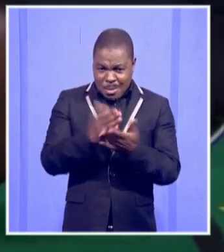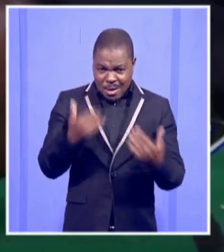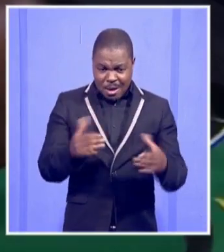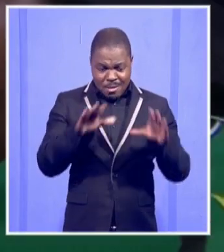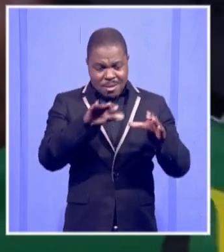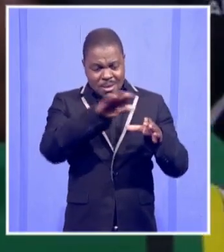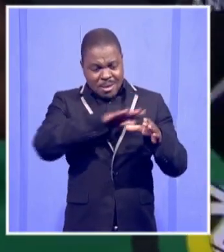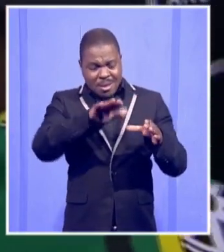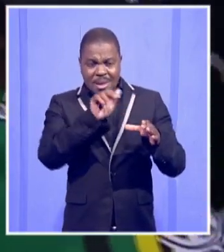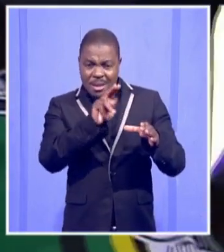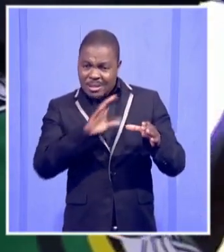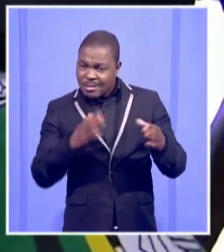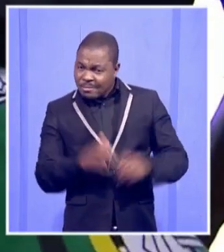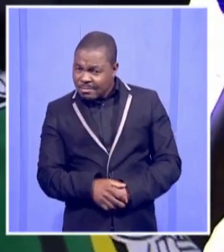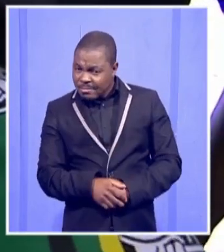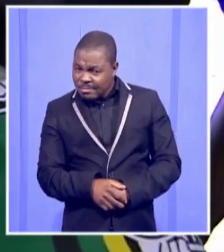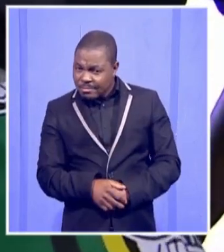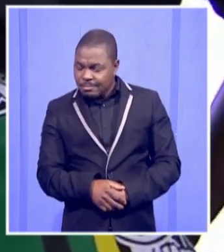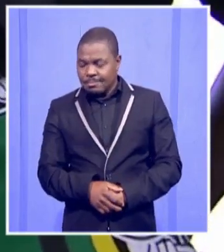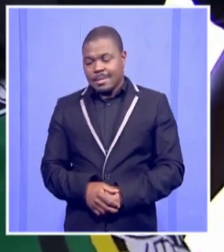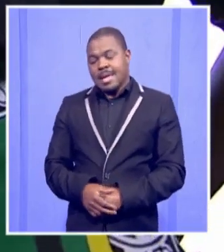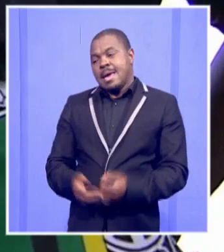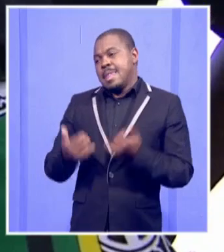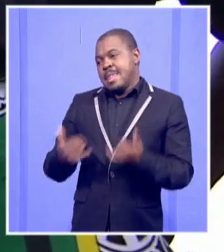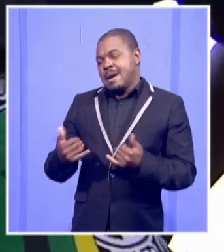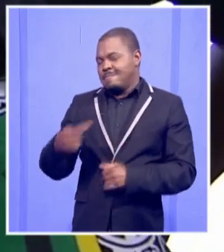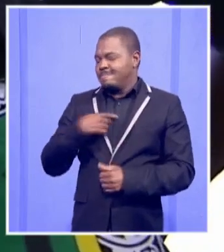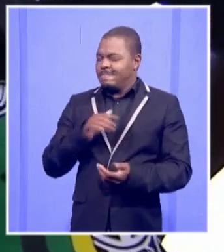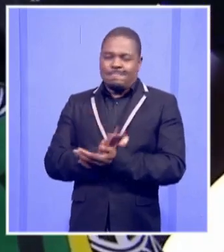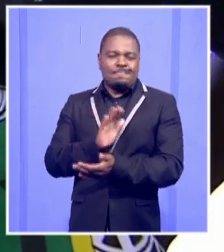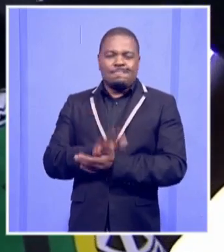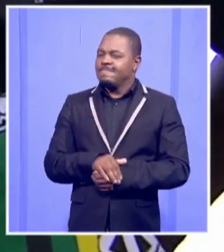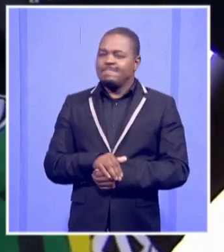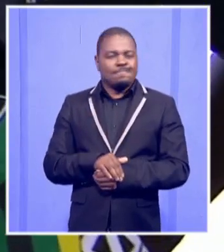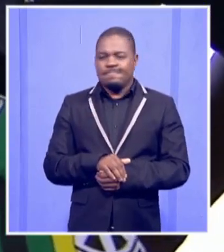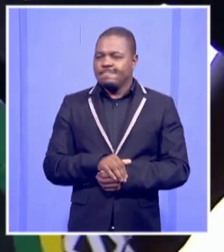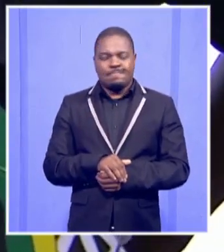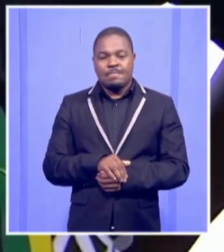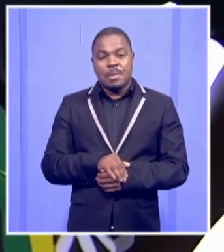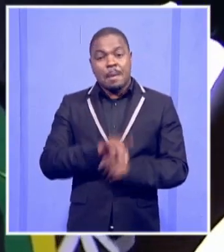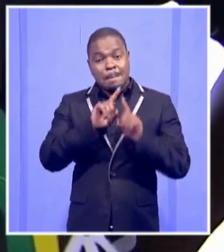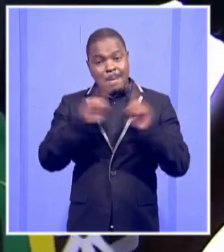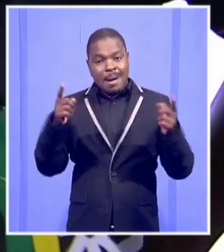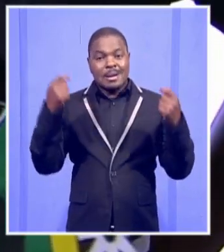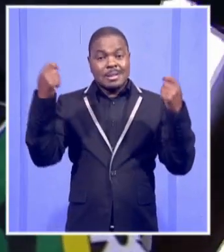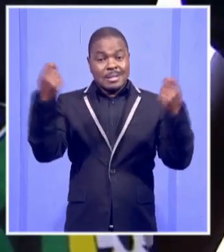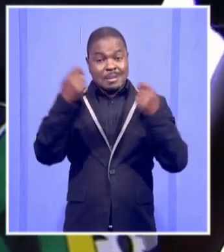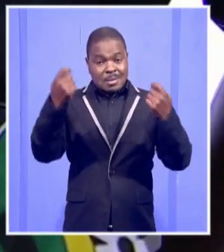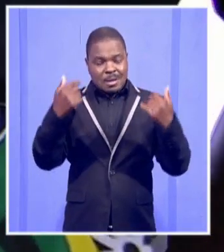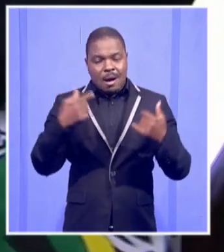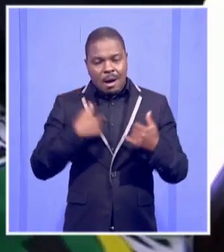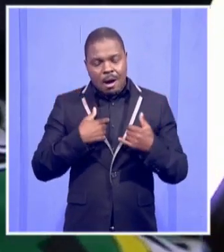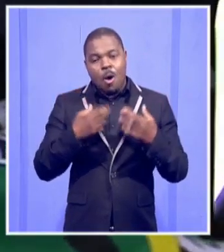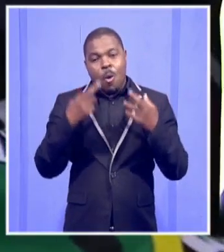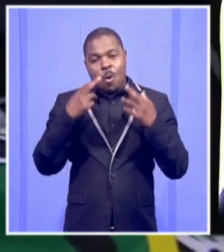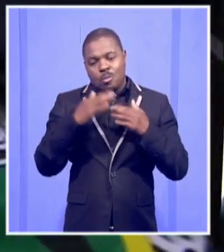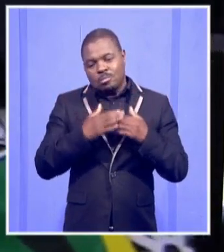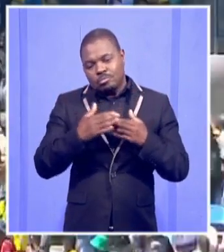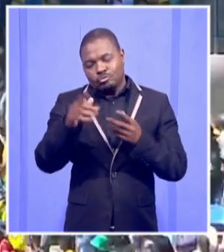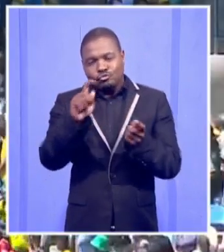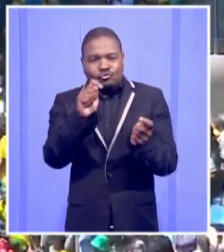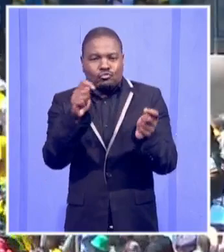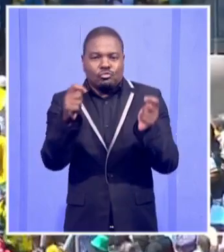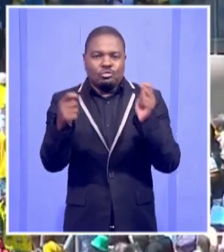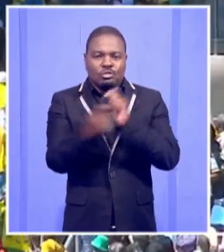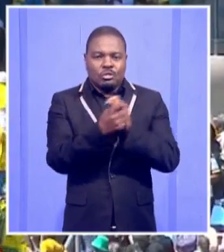currently? At the moment, I'm not happy with the state of the ANC, but with this celebration here, I'm hopeful that things are going to be changed. The ANC